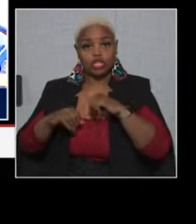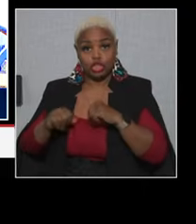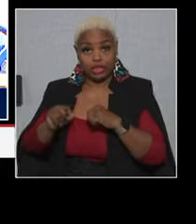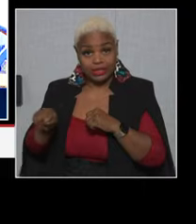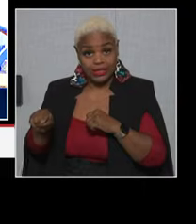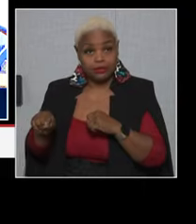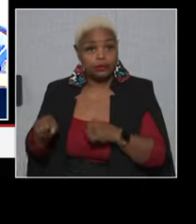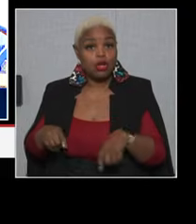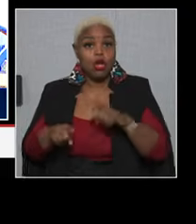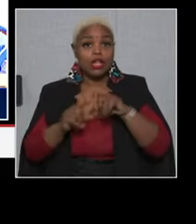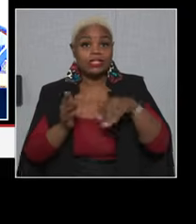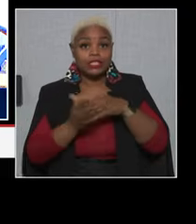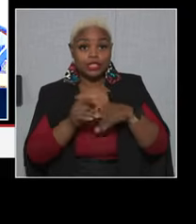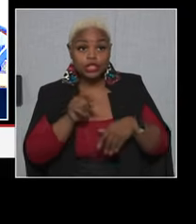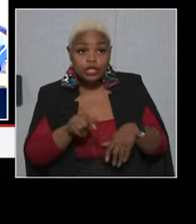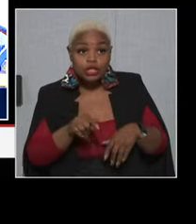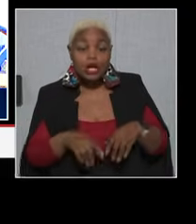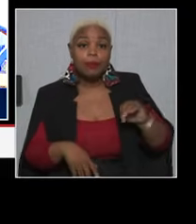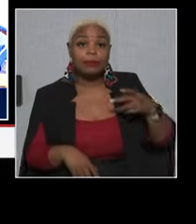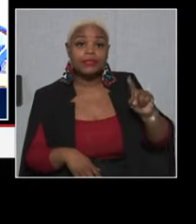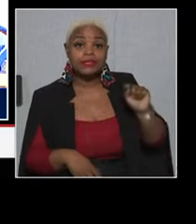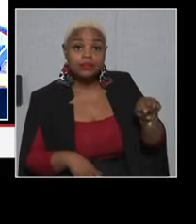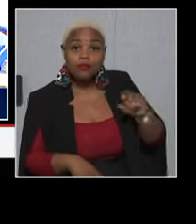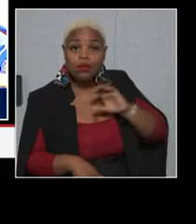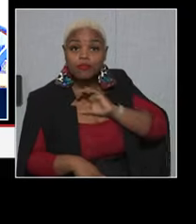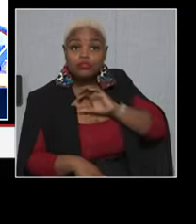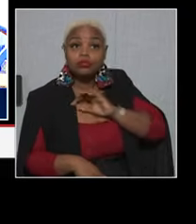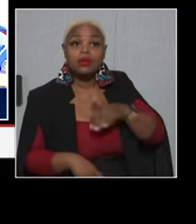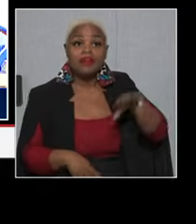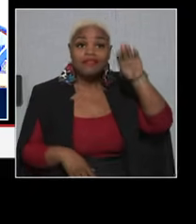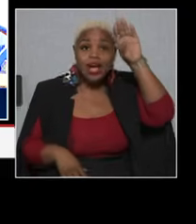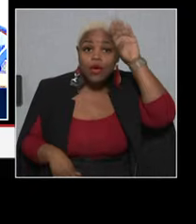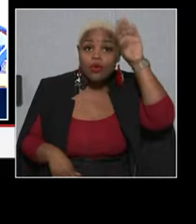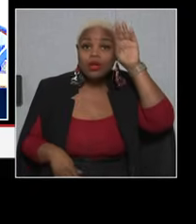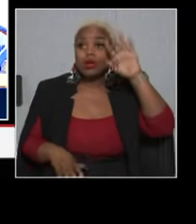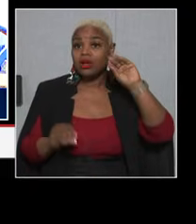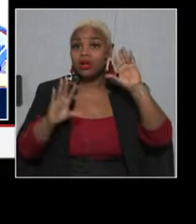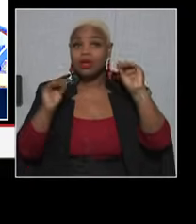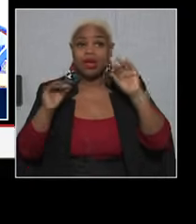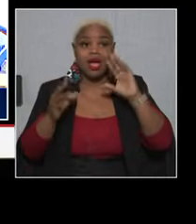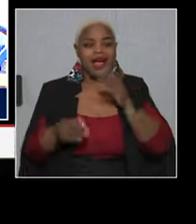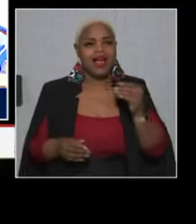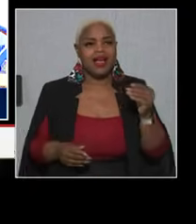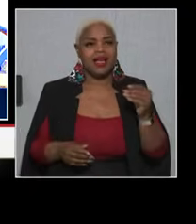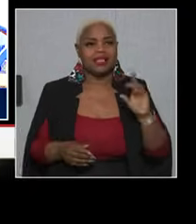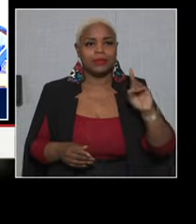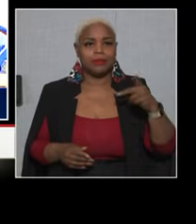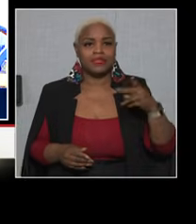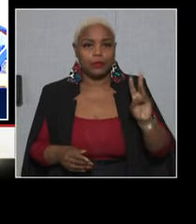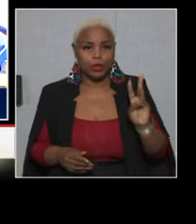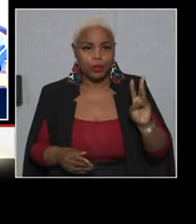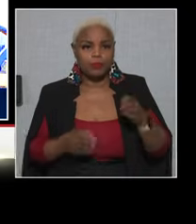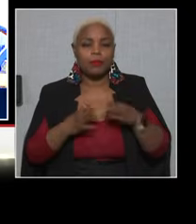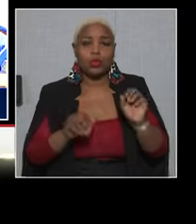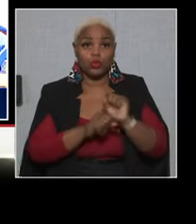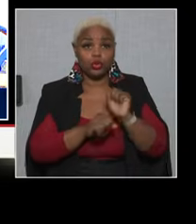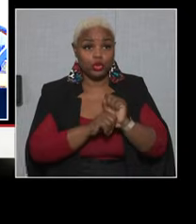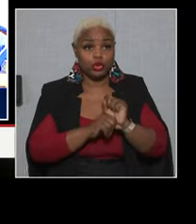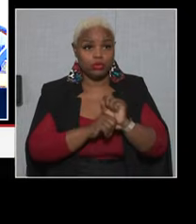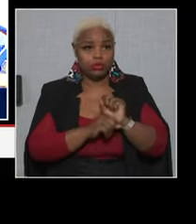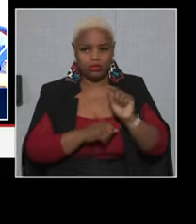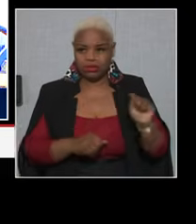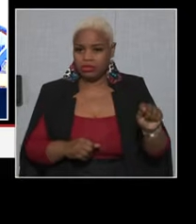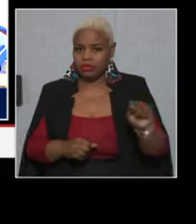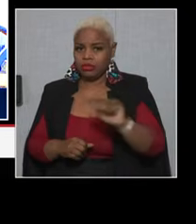and MPD and Fire and EMS and DPW, we prepare for large-scale events all the time,